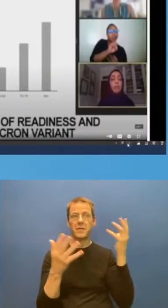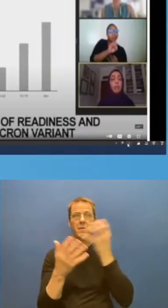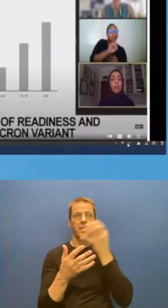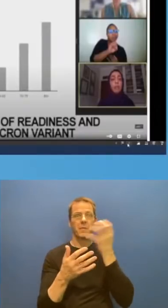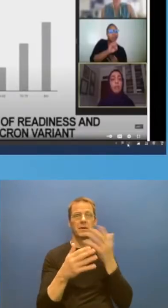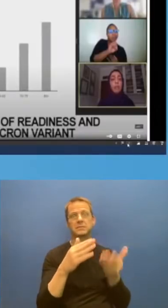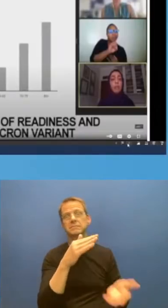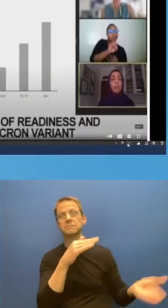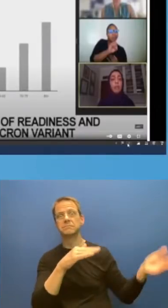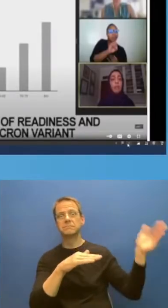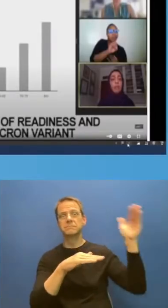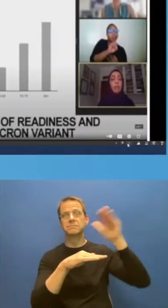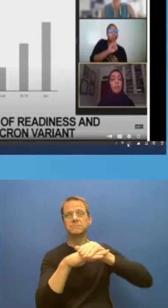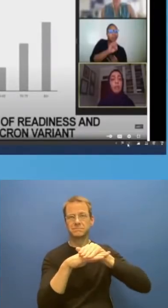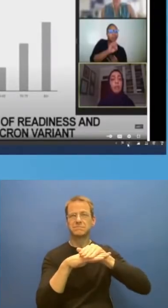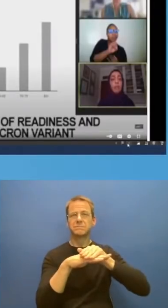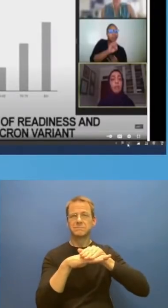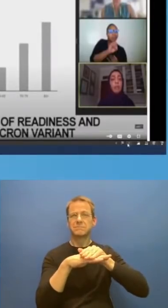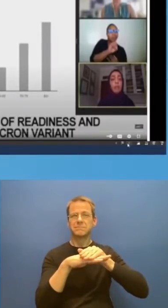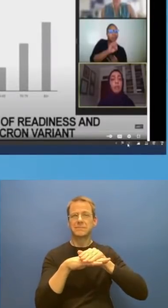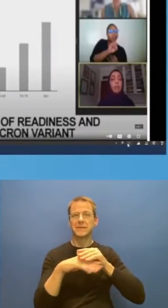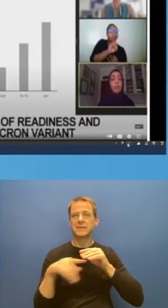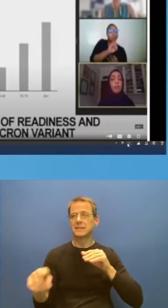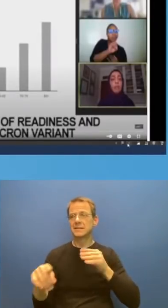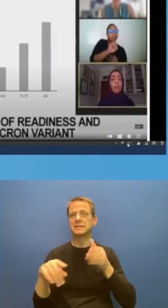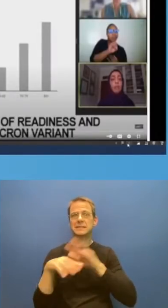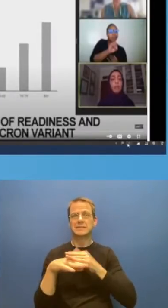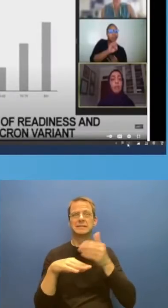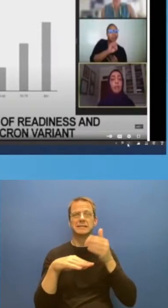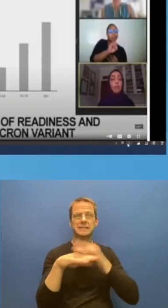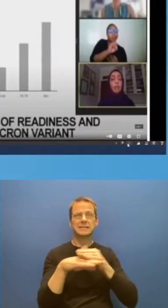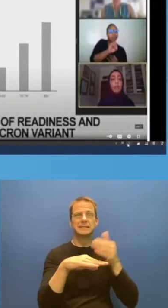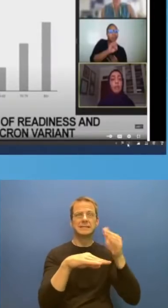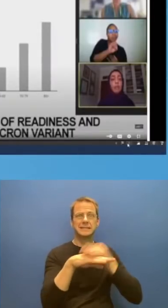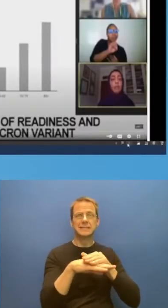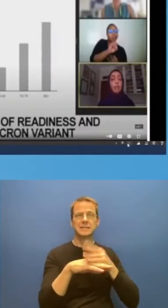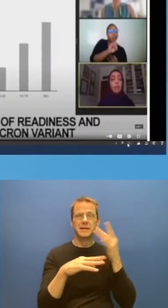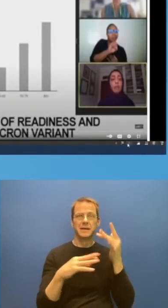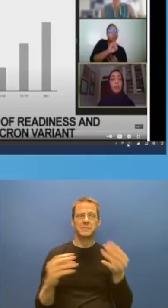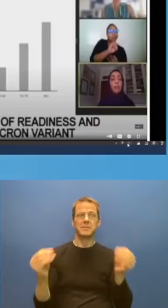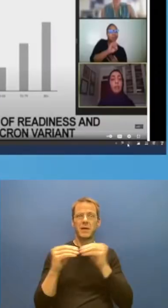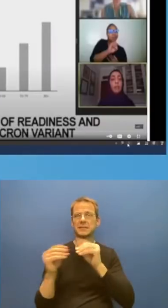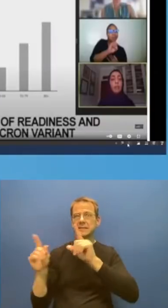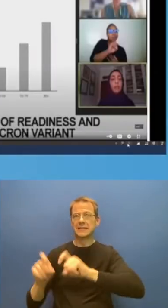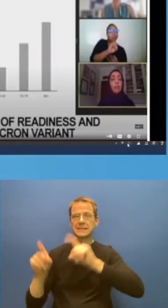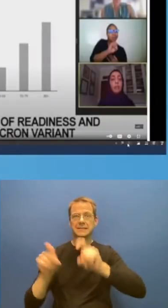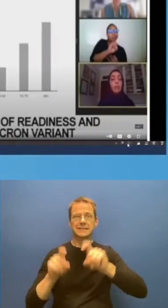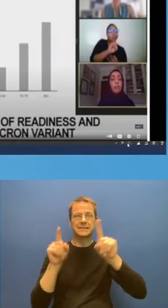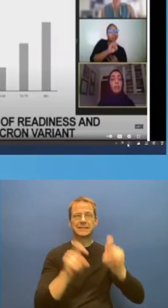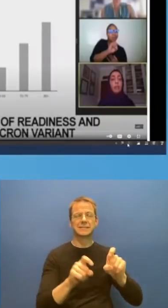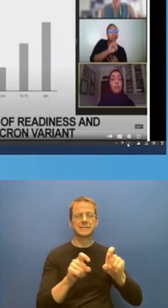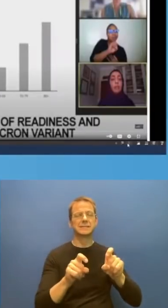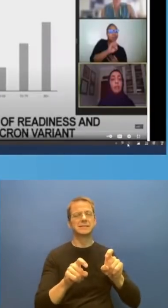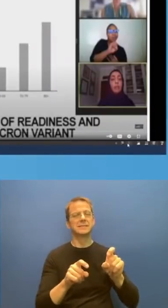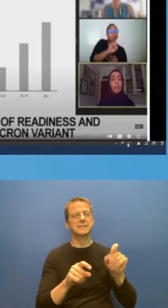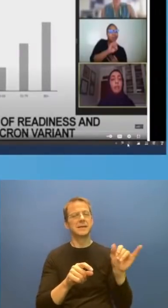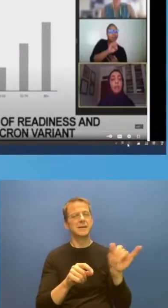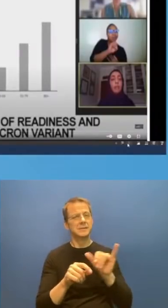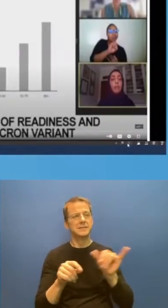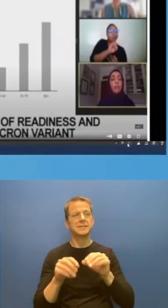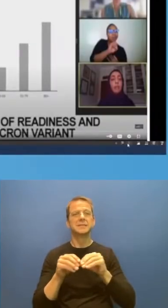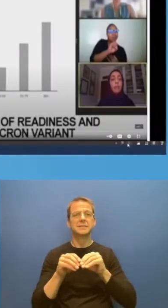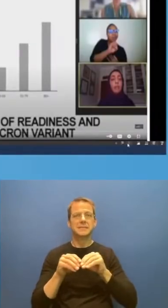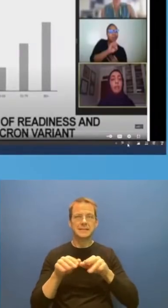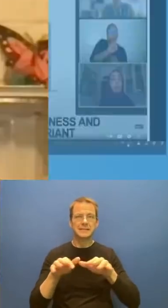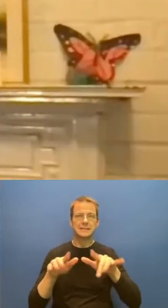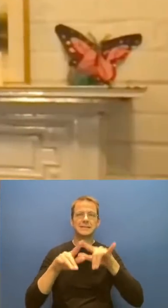also spread as seen by that increased positivity. So something's going on. I don't know. I don't like